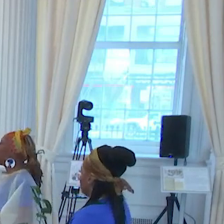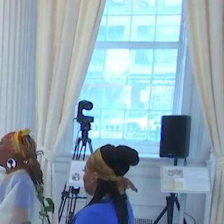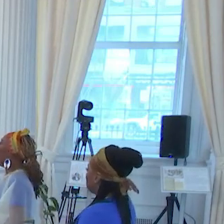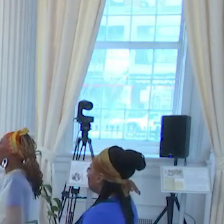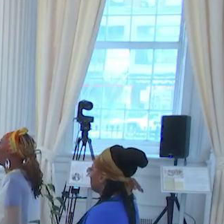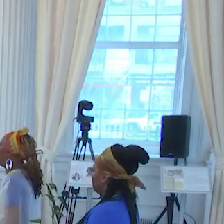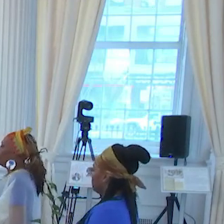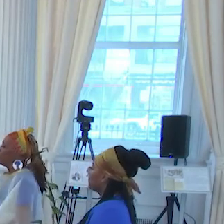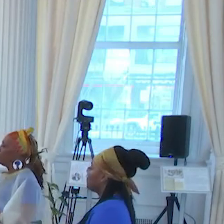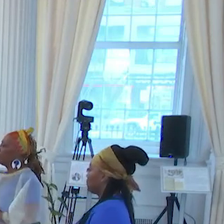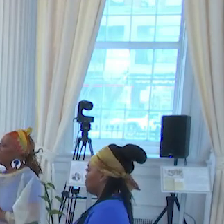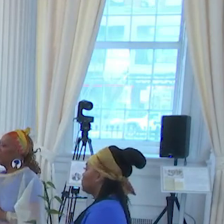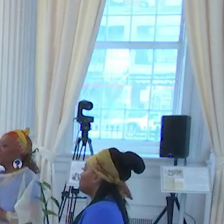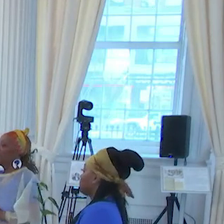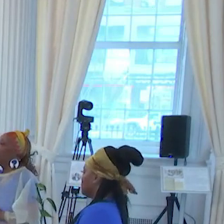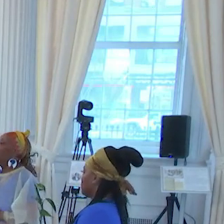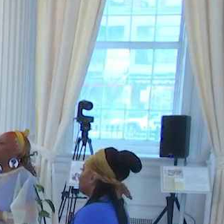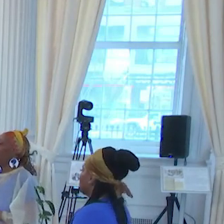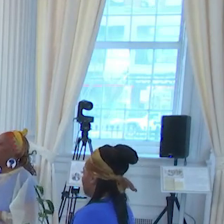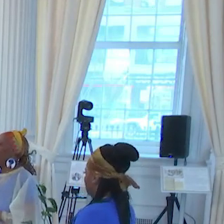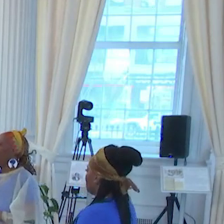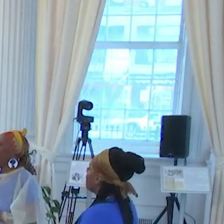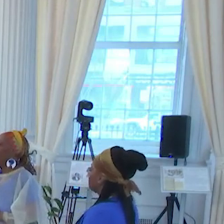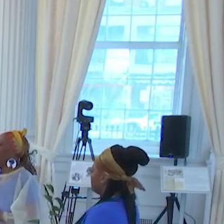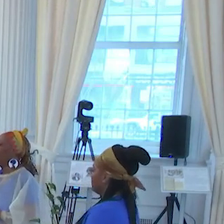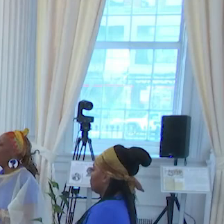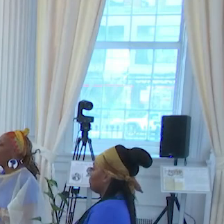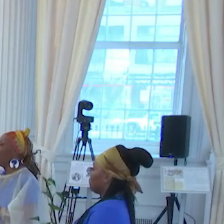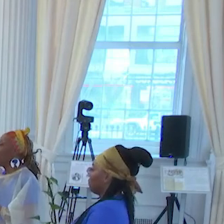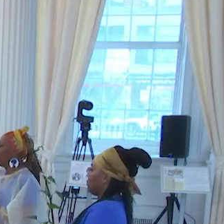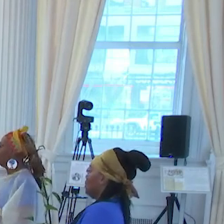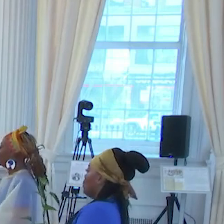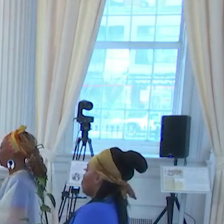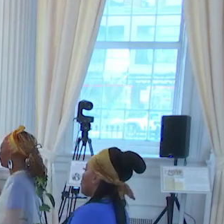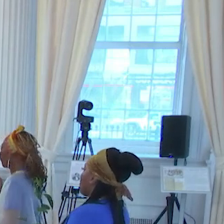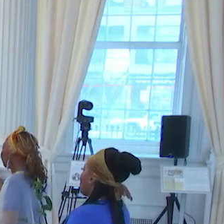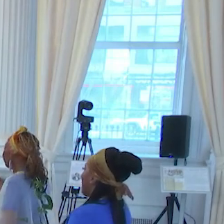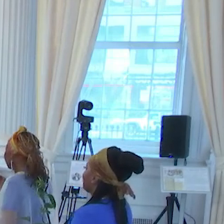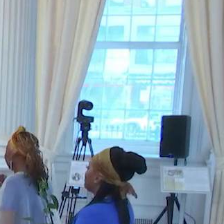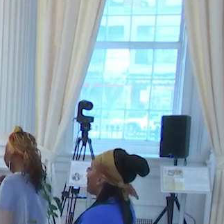That is our elder. Give the elder a hand, everybody.